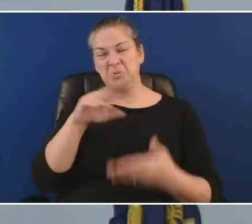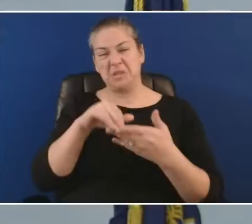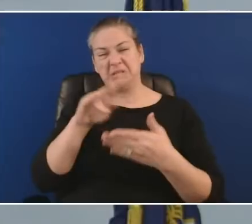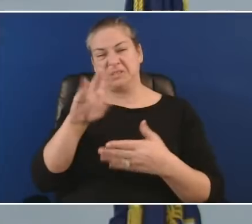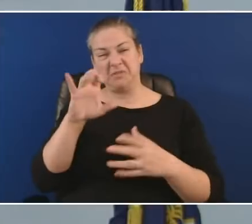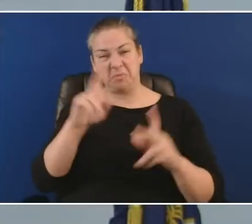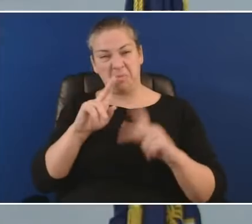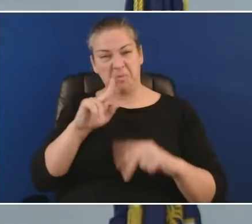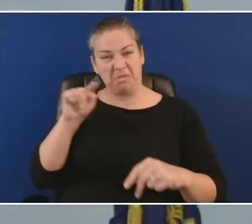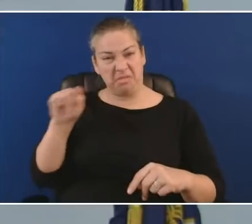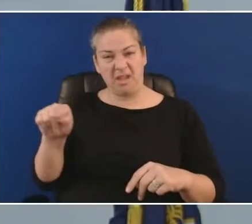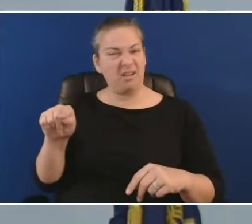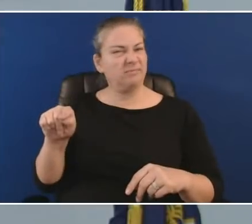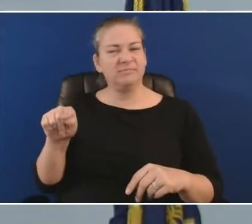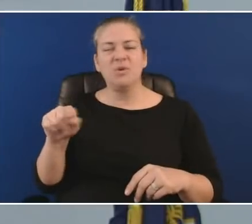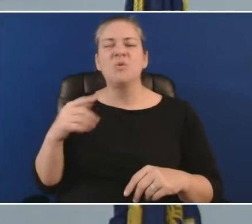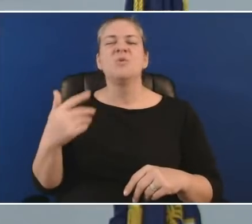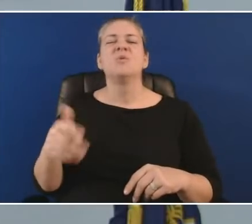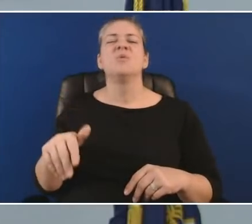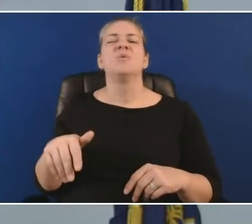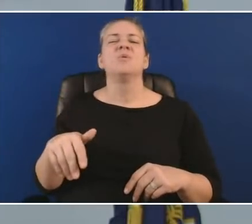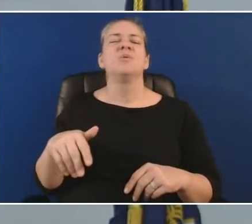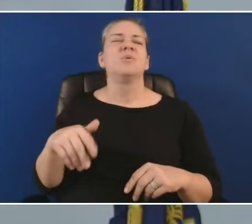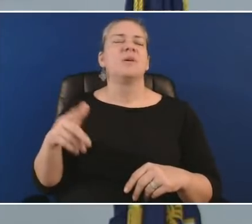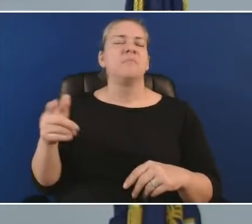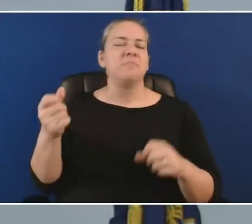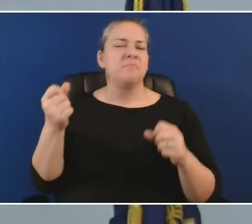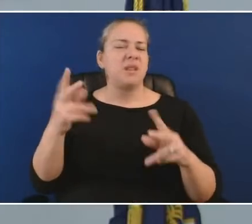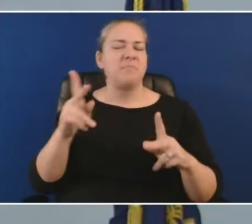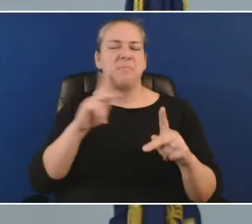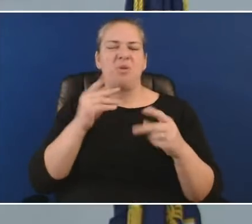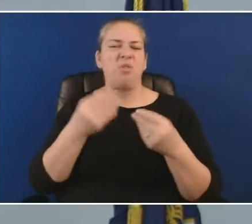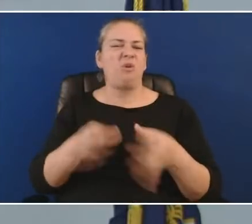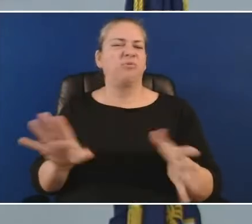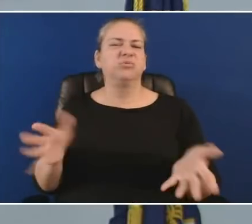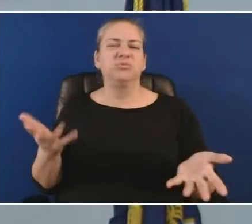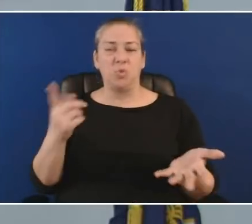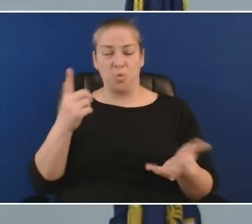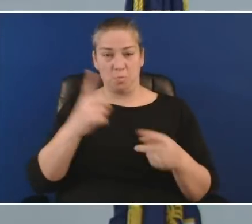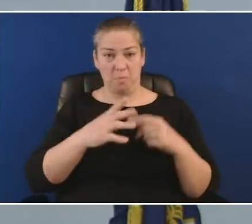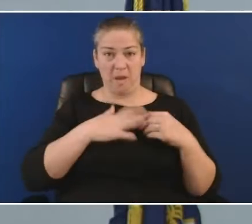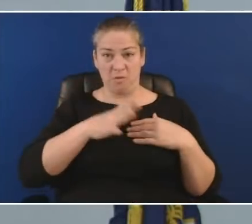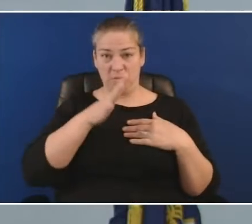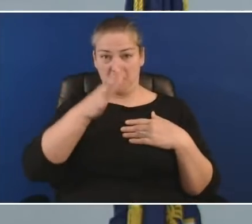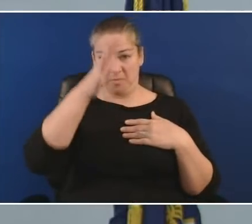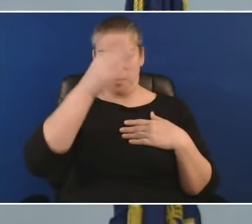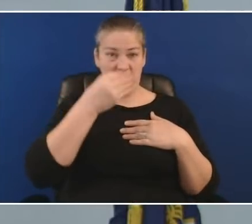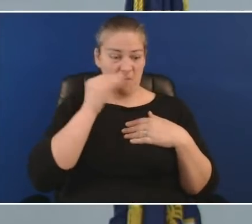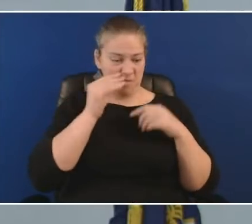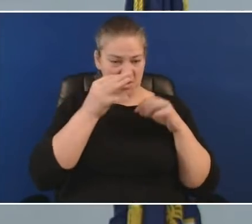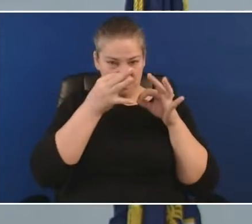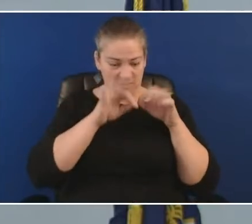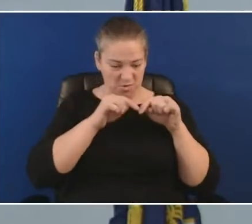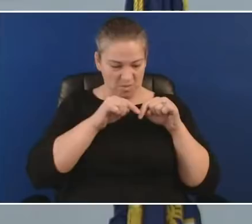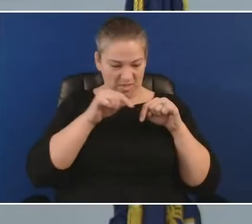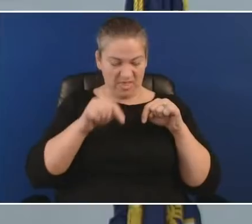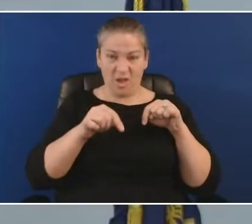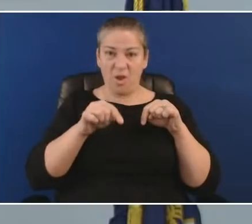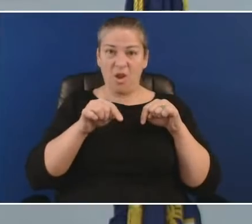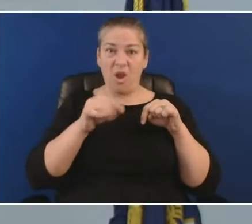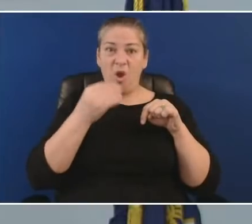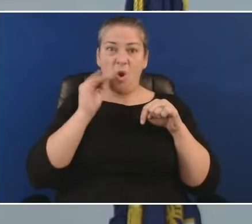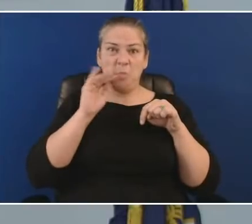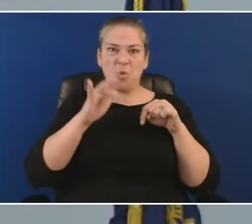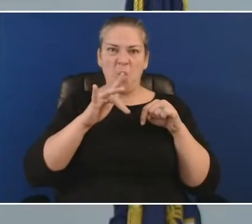They're going to lose a whole lot of people. 1 block from my grandparents' house, there's no house standing. There's no